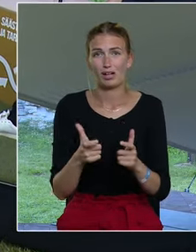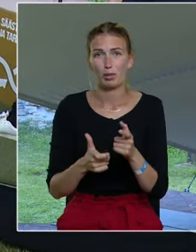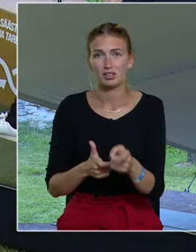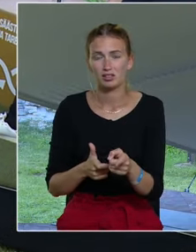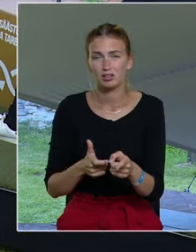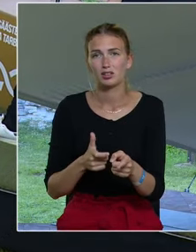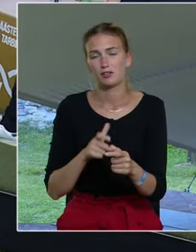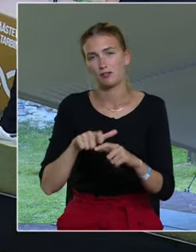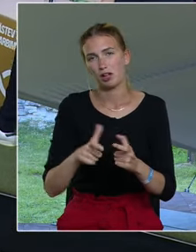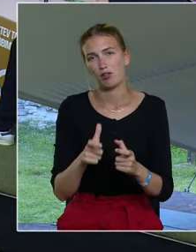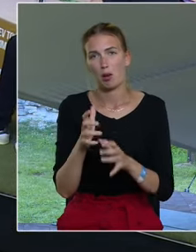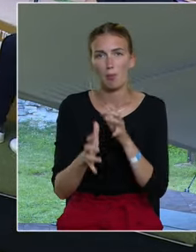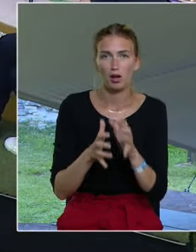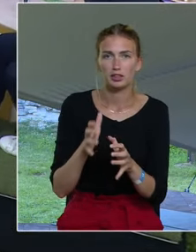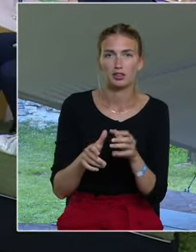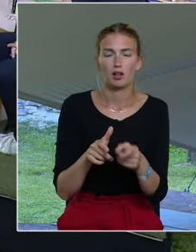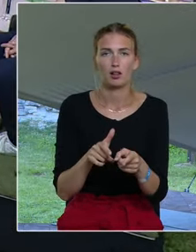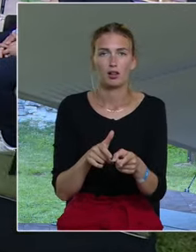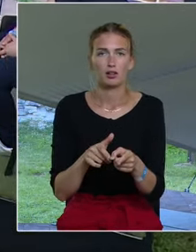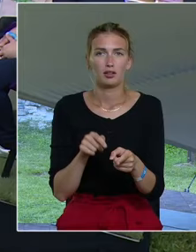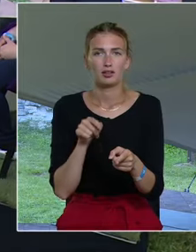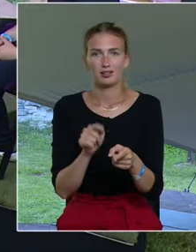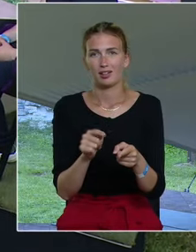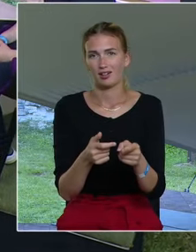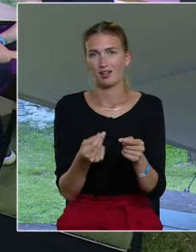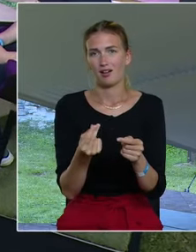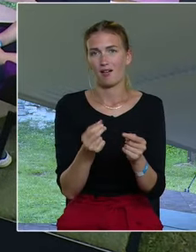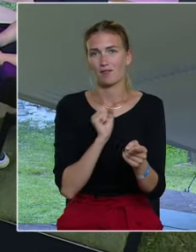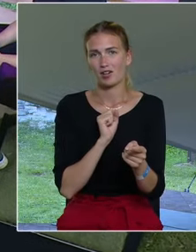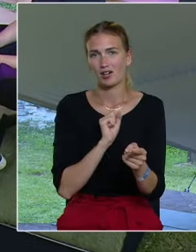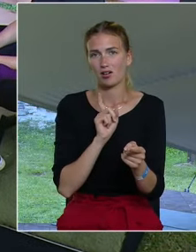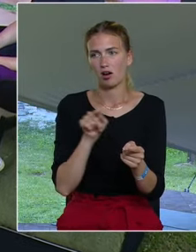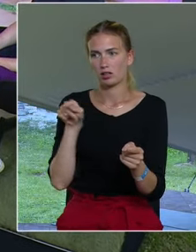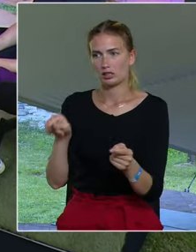know, you don't have it in green room stuff, but this is going to be one of the